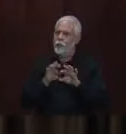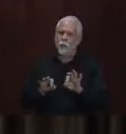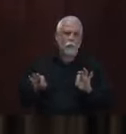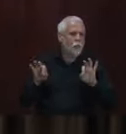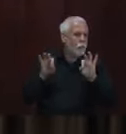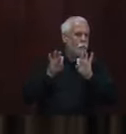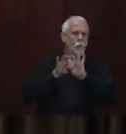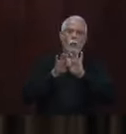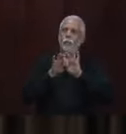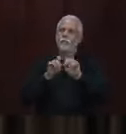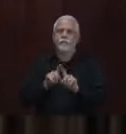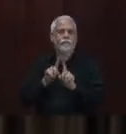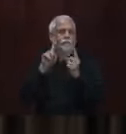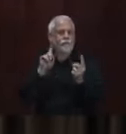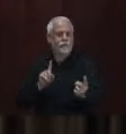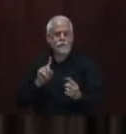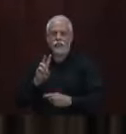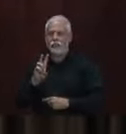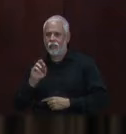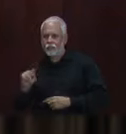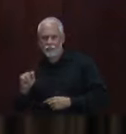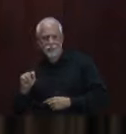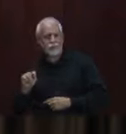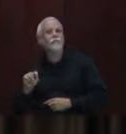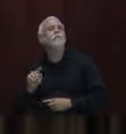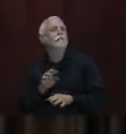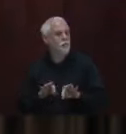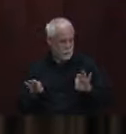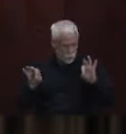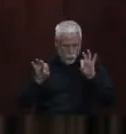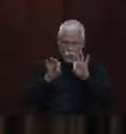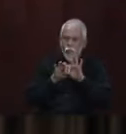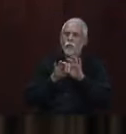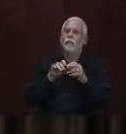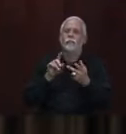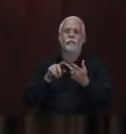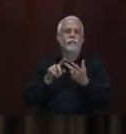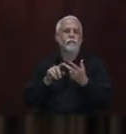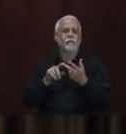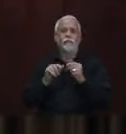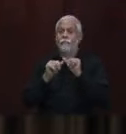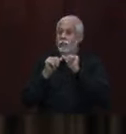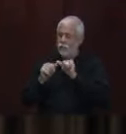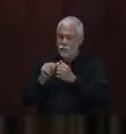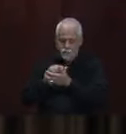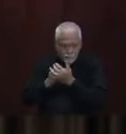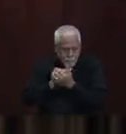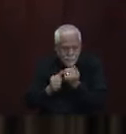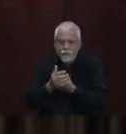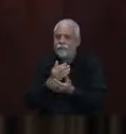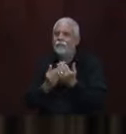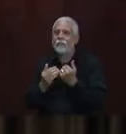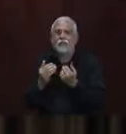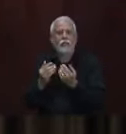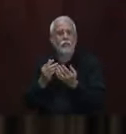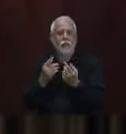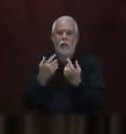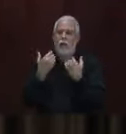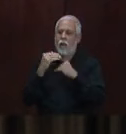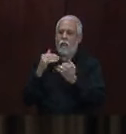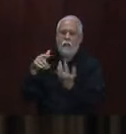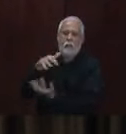matters. Keeping 6 feet from each other matters. Making sure we continue to wash our hands and limiting our